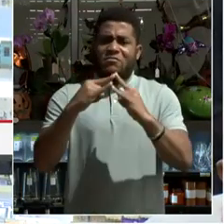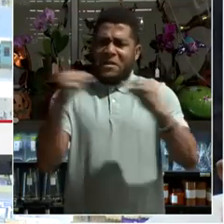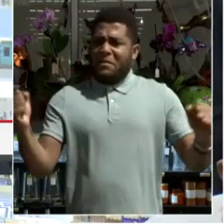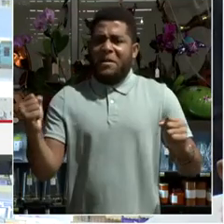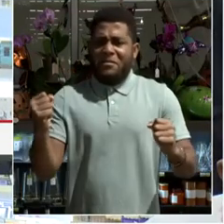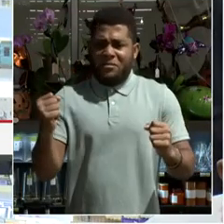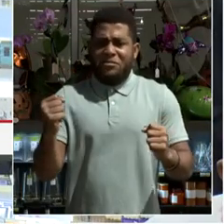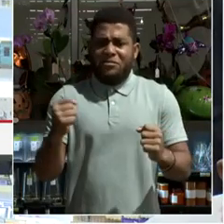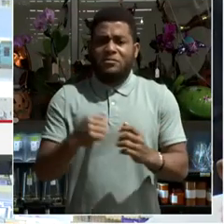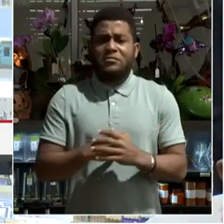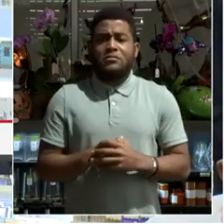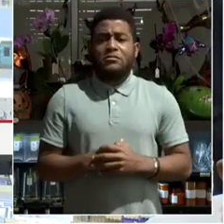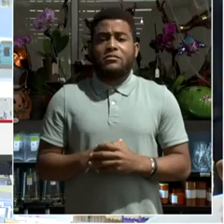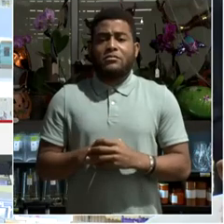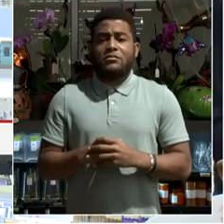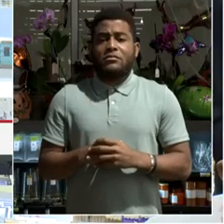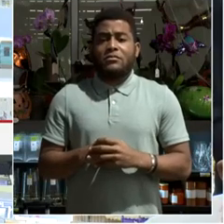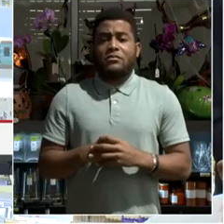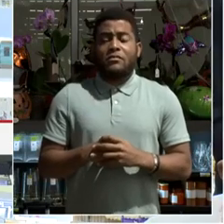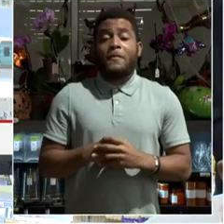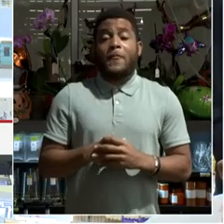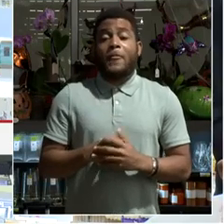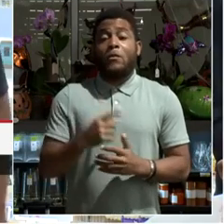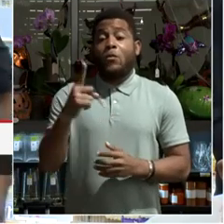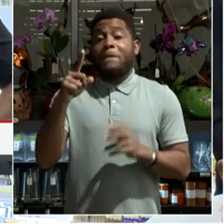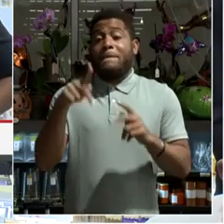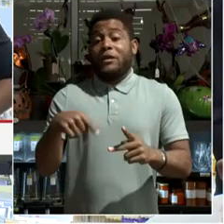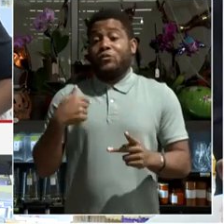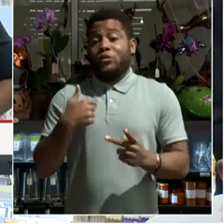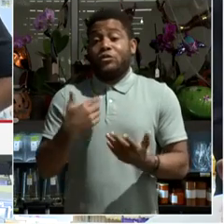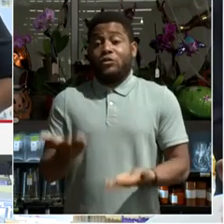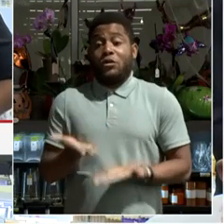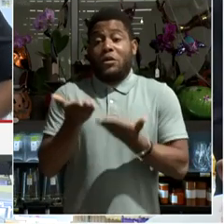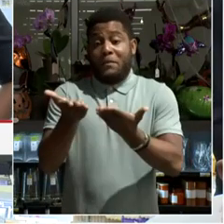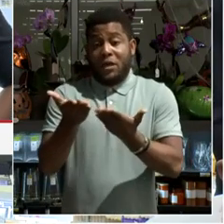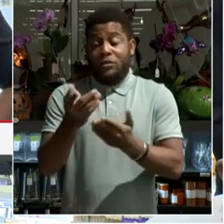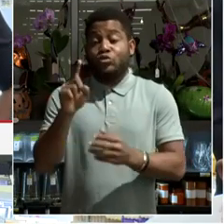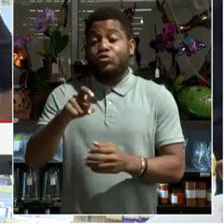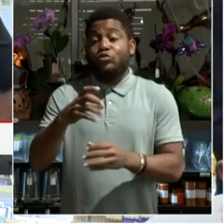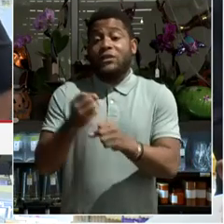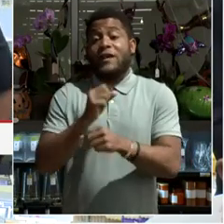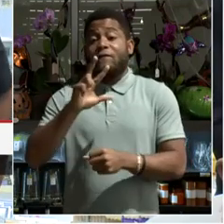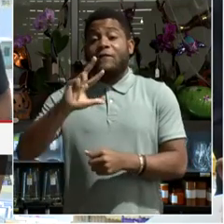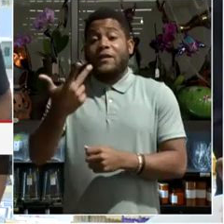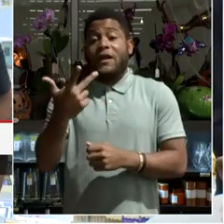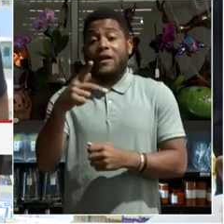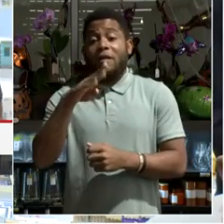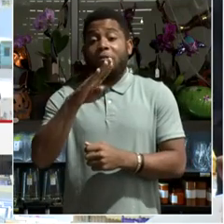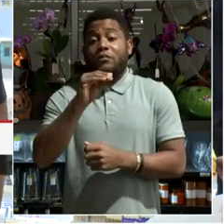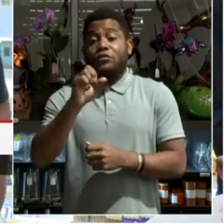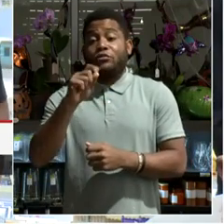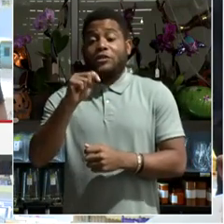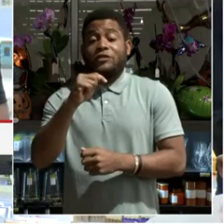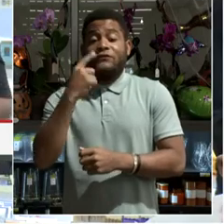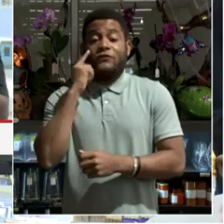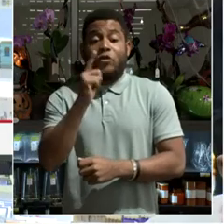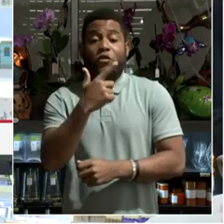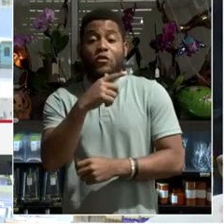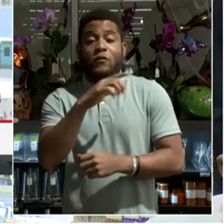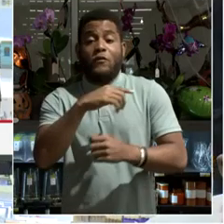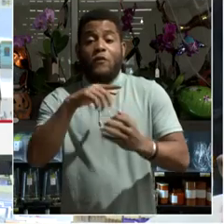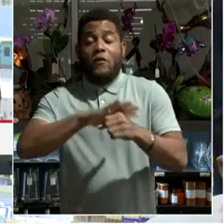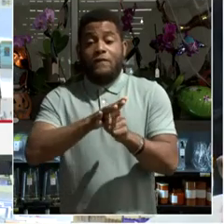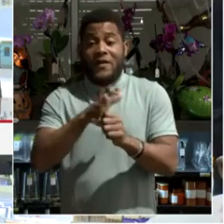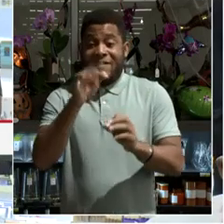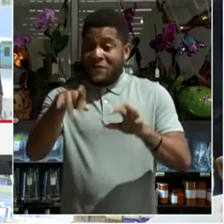we're recommending a booster, we want you to go ahead and do those two things on the same day. So if you got the Pfizer vaccine and you're